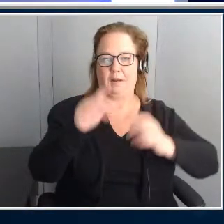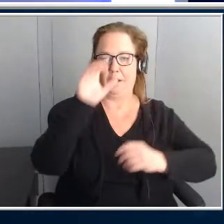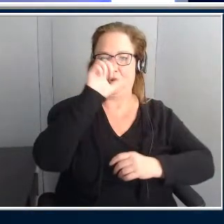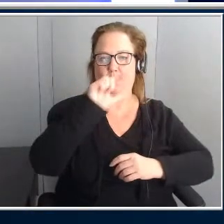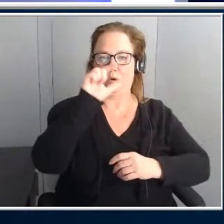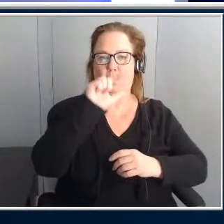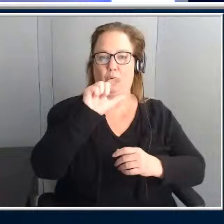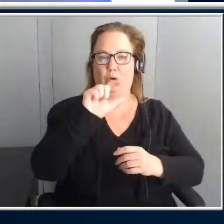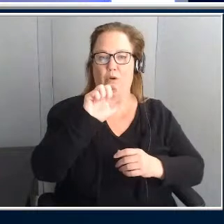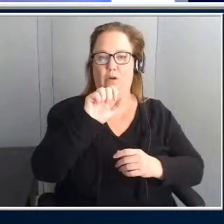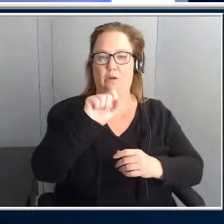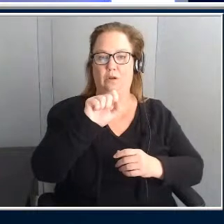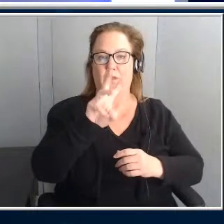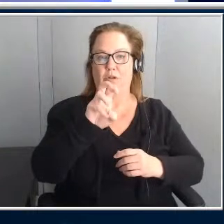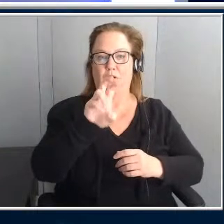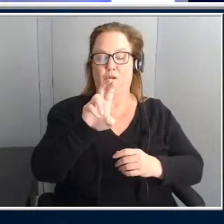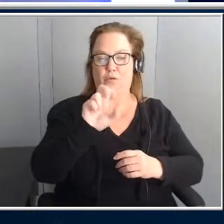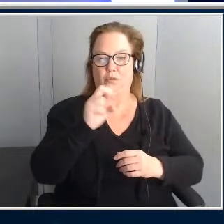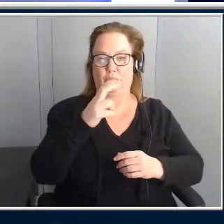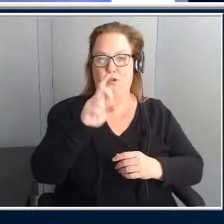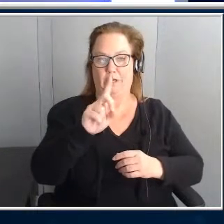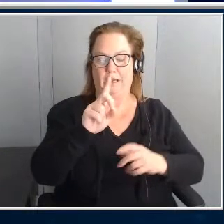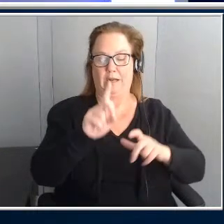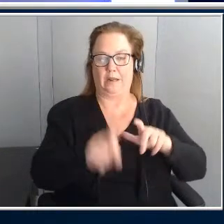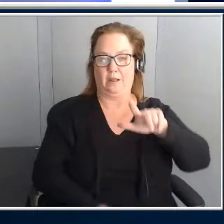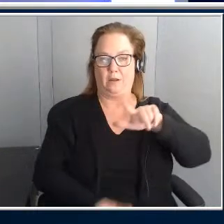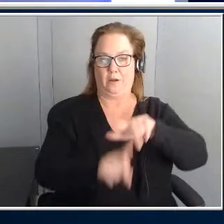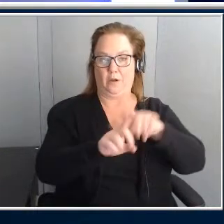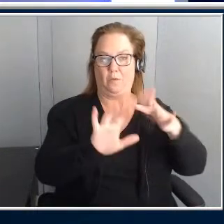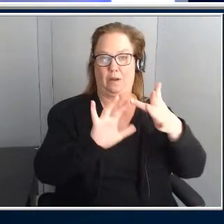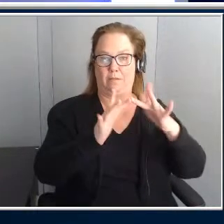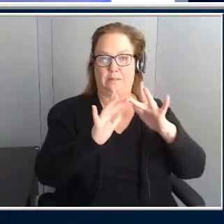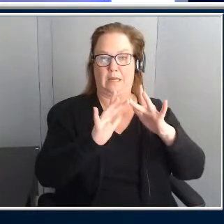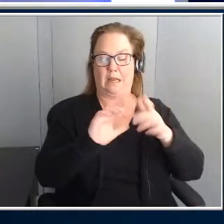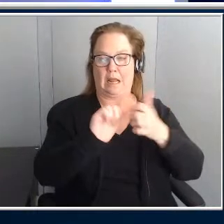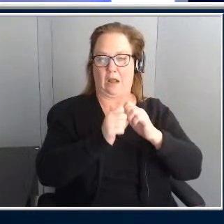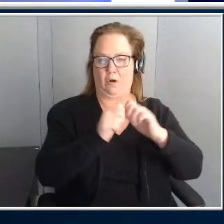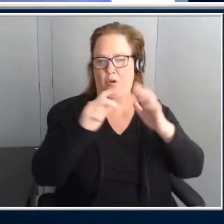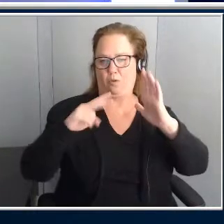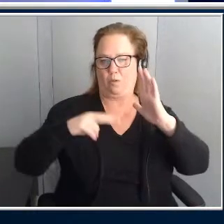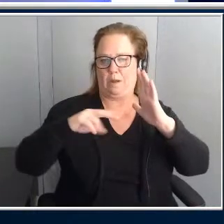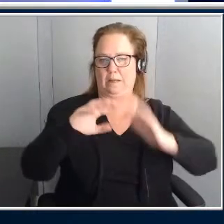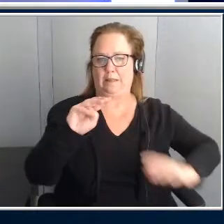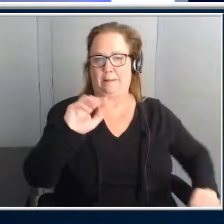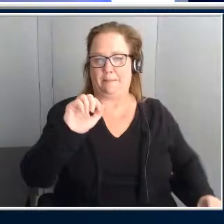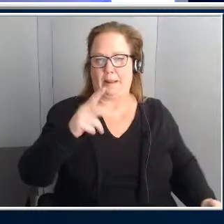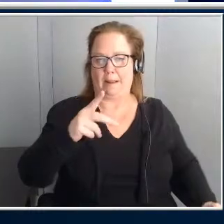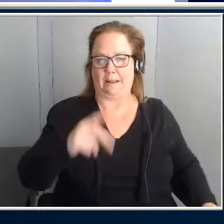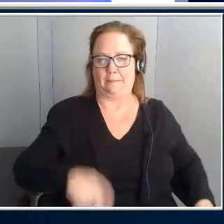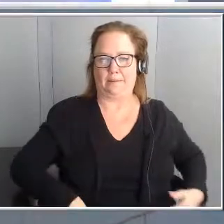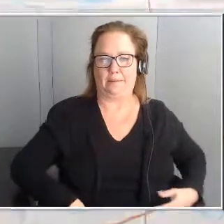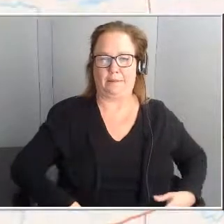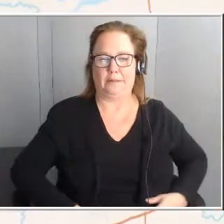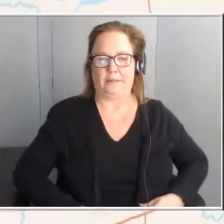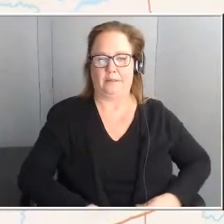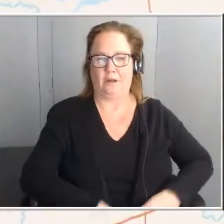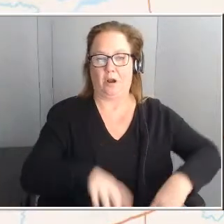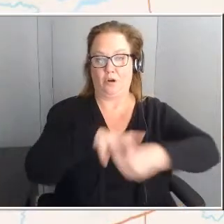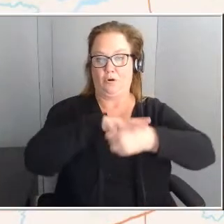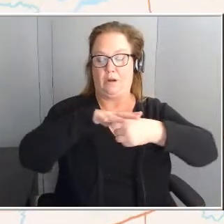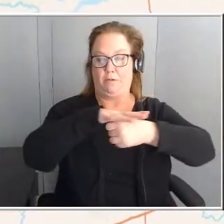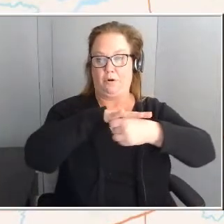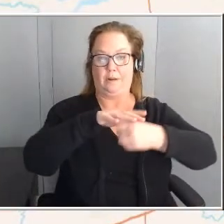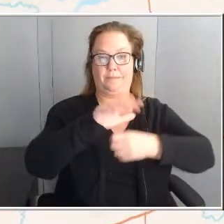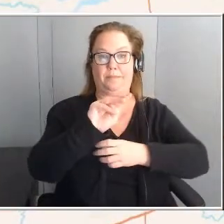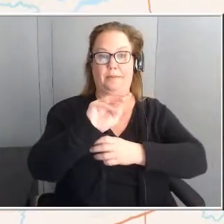shed surveillance project, the website pops right up. How do you read that map from your own specific neighborhood? So the